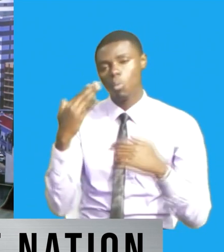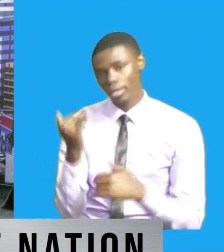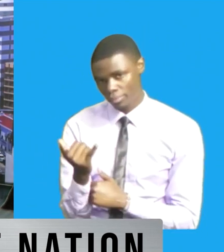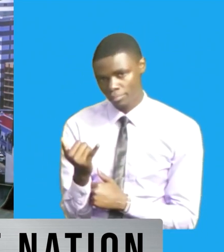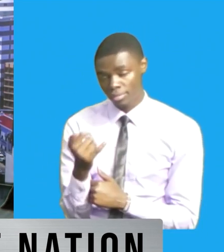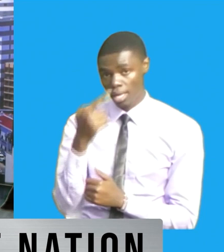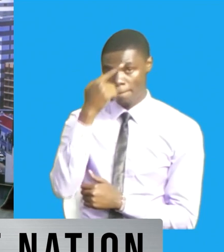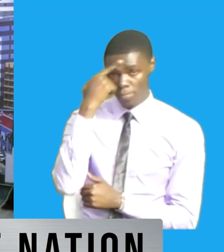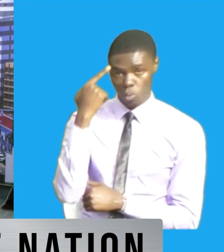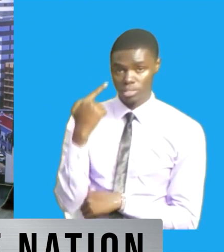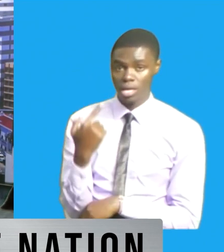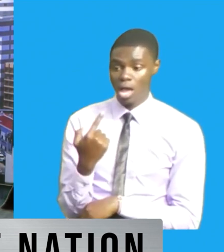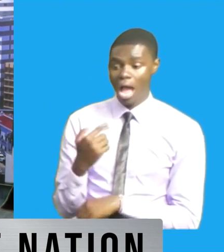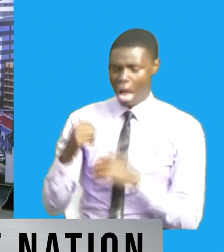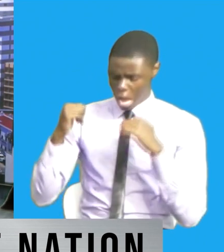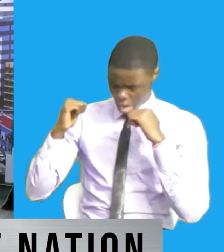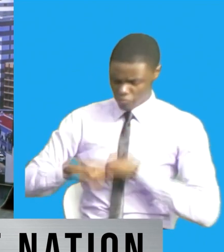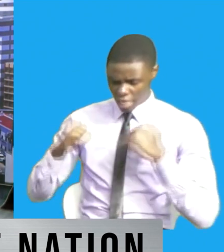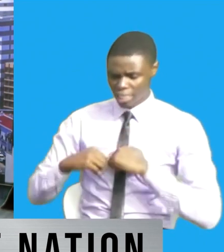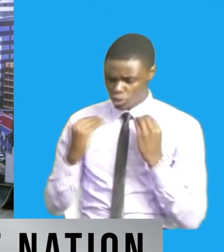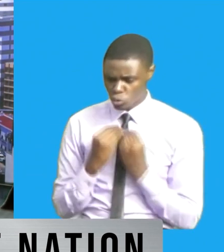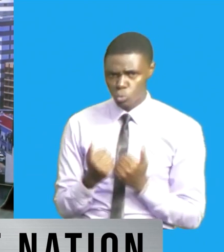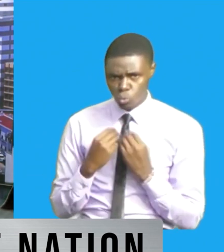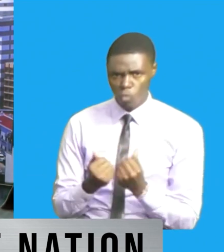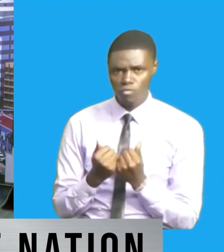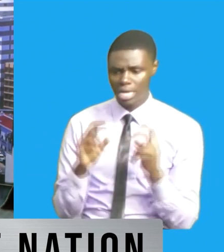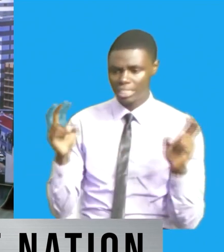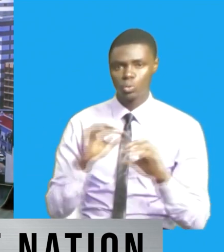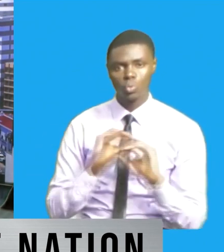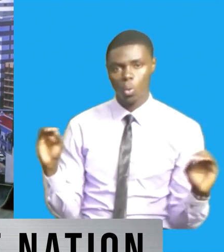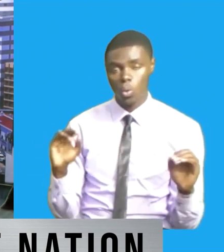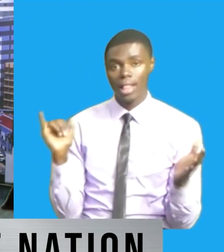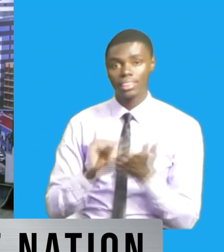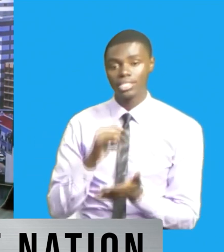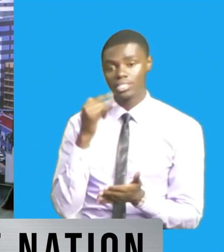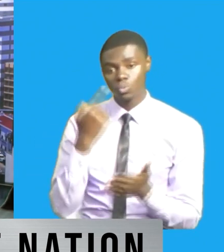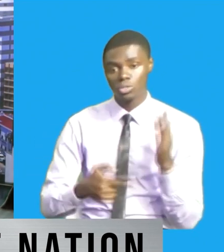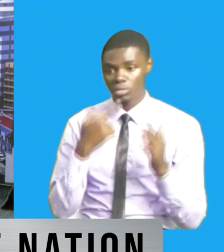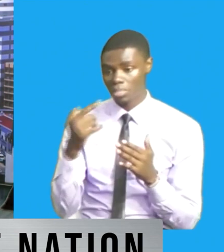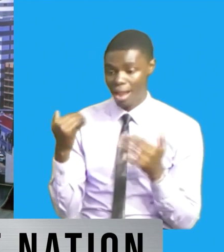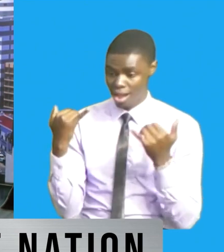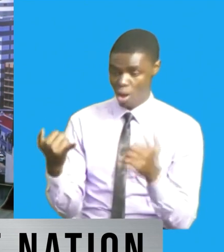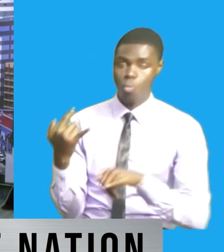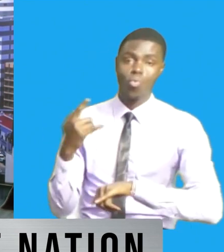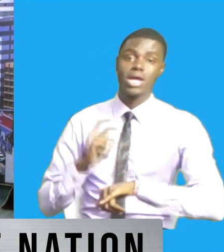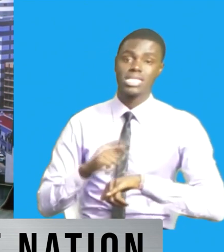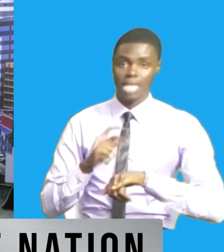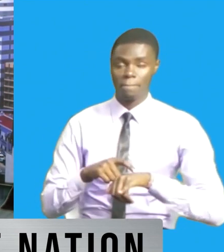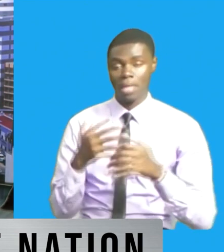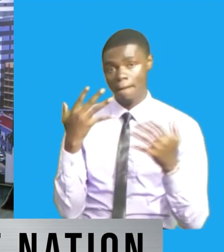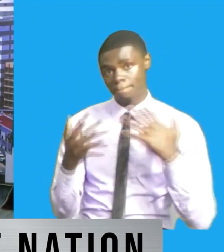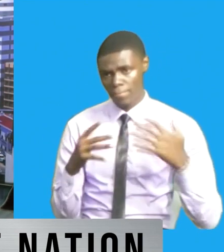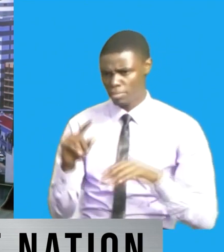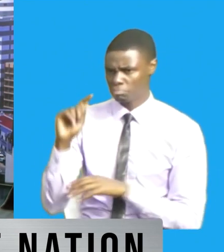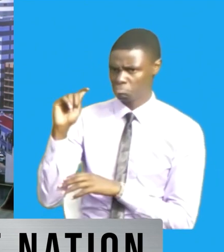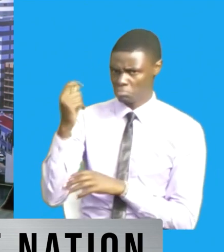on because we have not agreed to resolve these issues the way they should be. Na hiyo ndio tunasema ya kwamba imefikia wakati labda ni